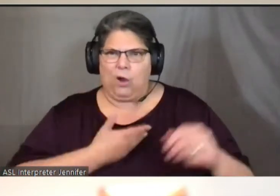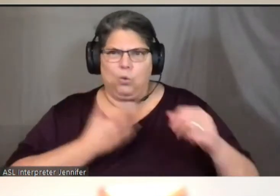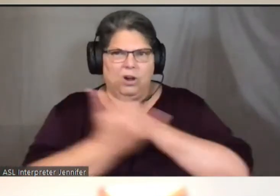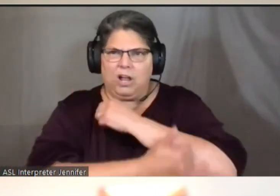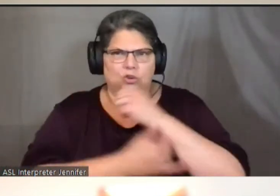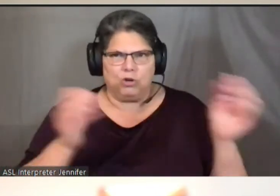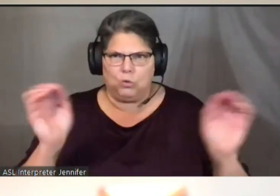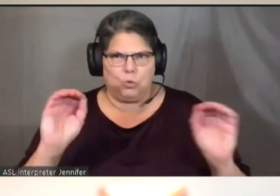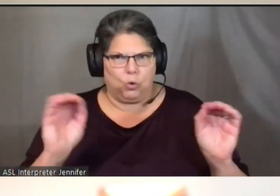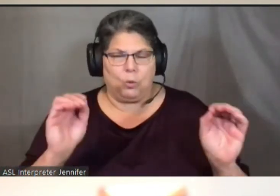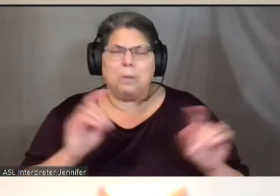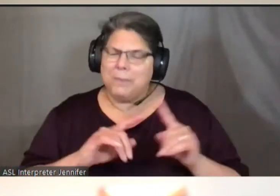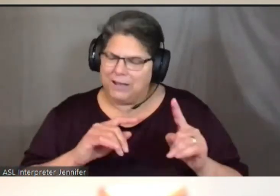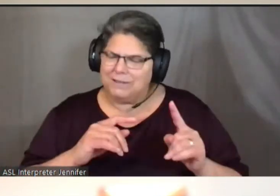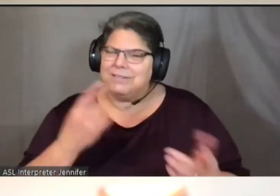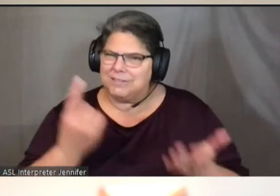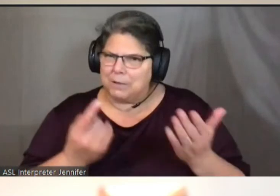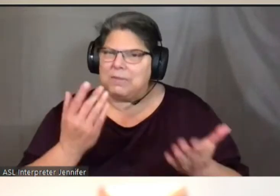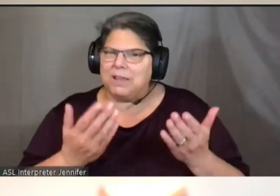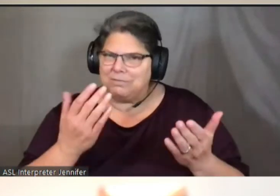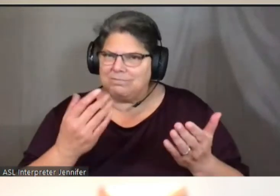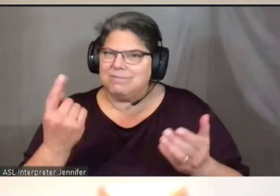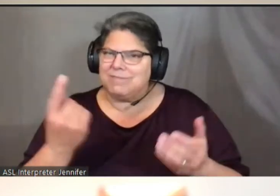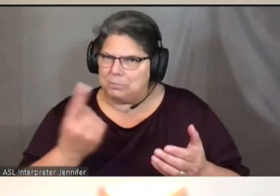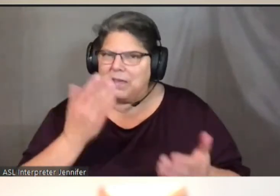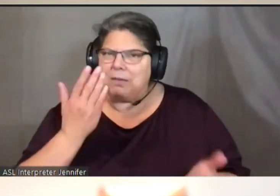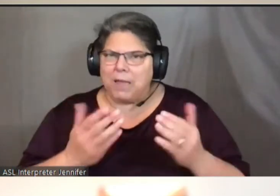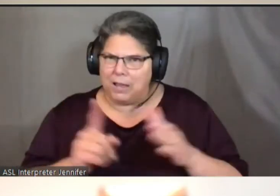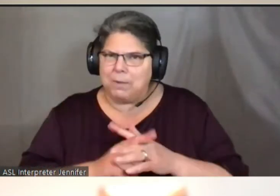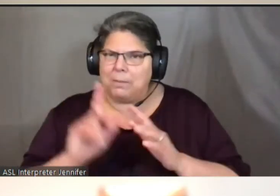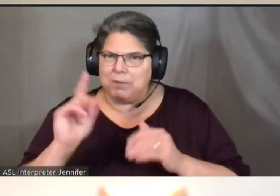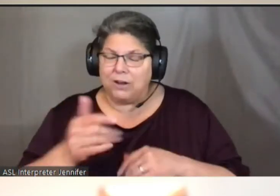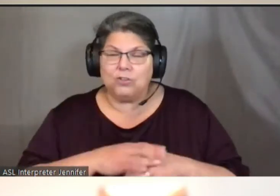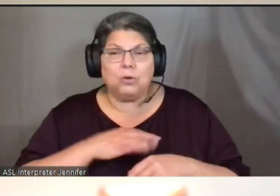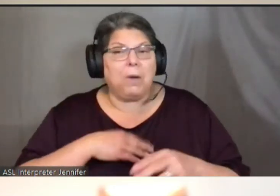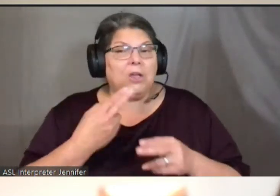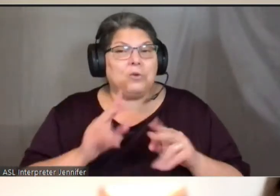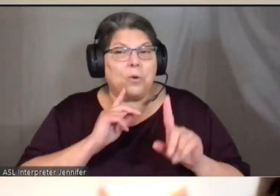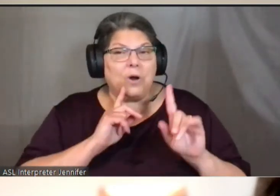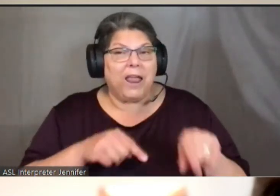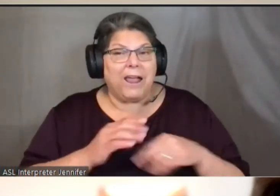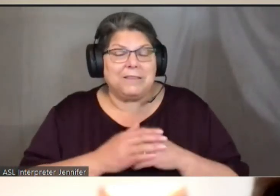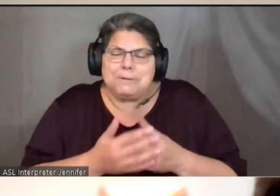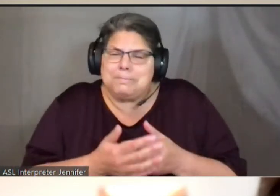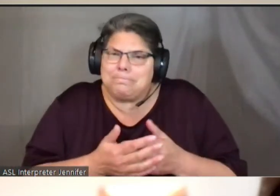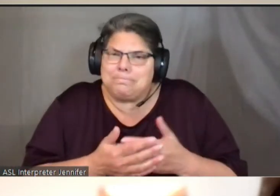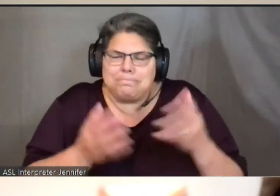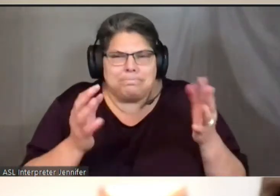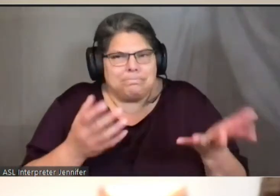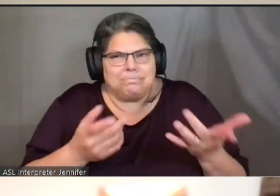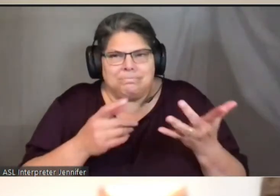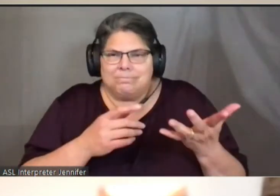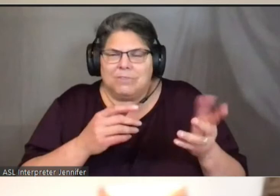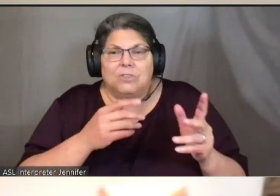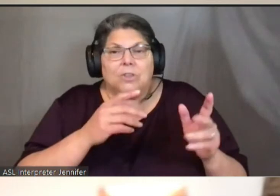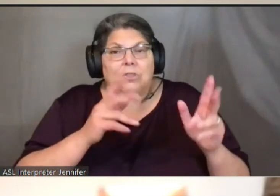is something on the horizon probably. So the quick answer to your question is it's up to the organizer of the